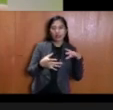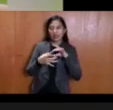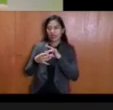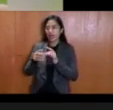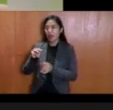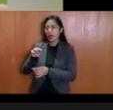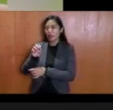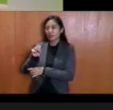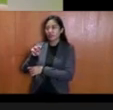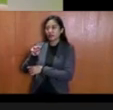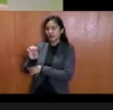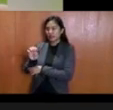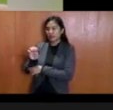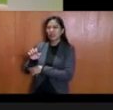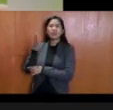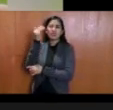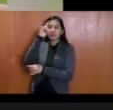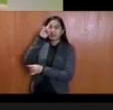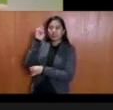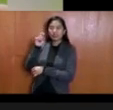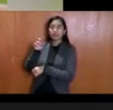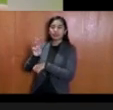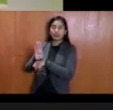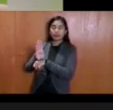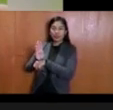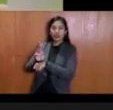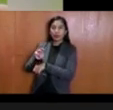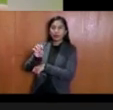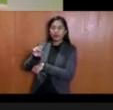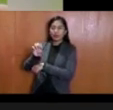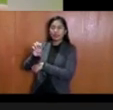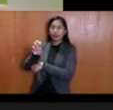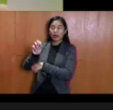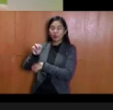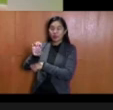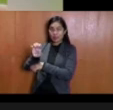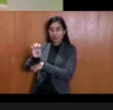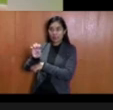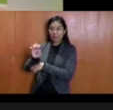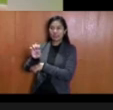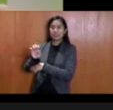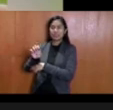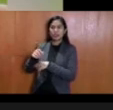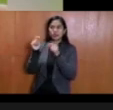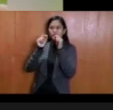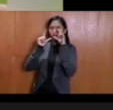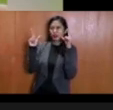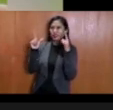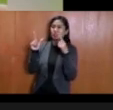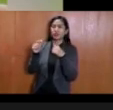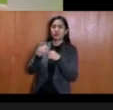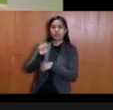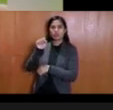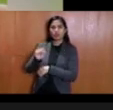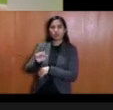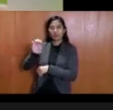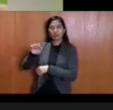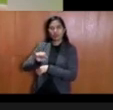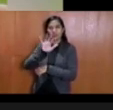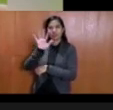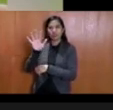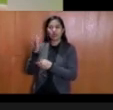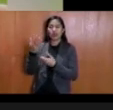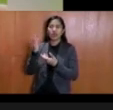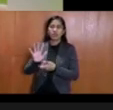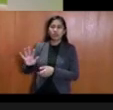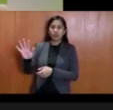economy, not just for the Philippines. I was surprised for Southeast Asia, there are around 71 million. That's 97% of